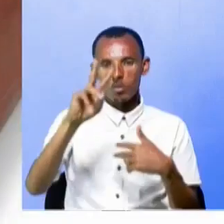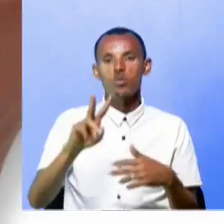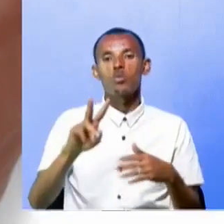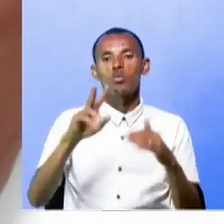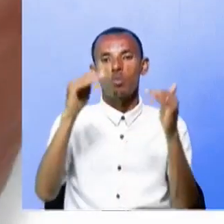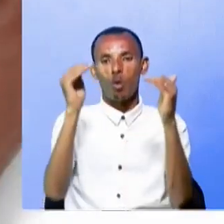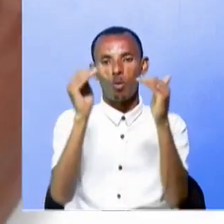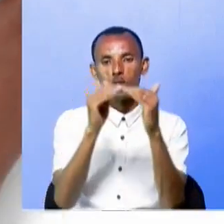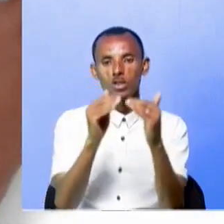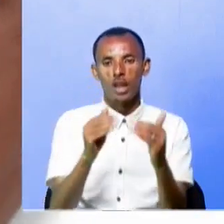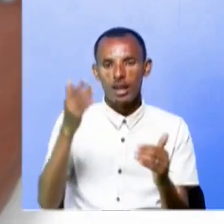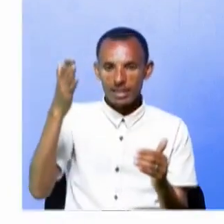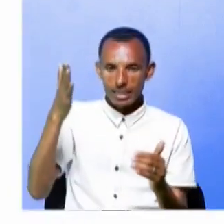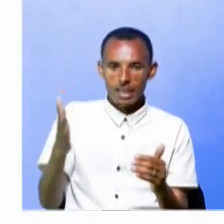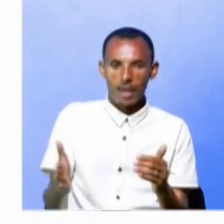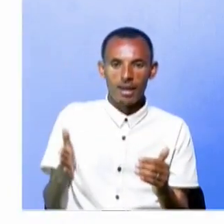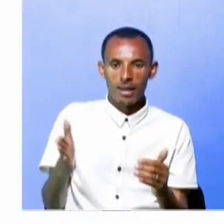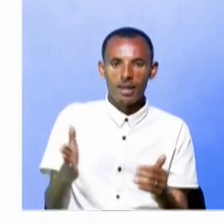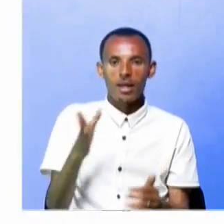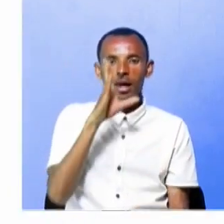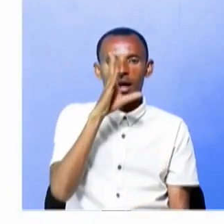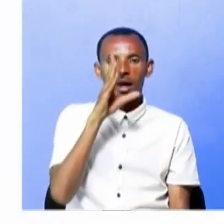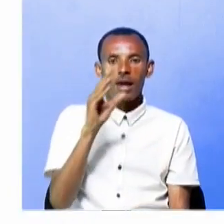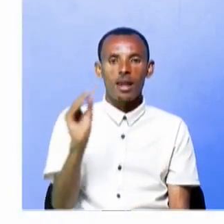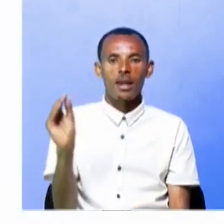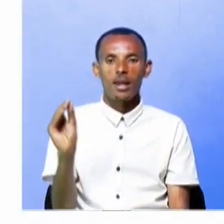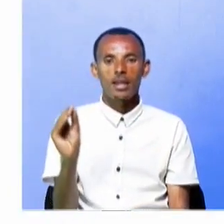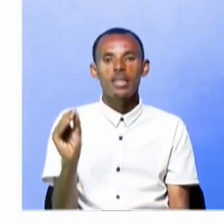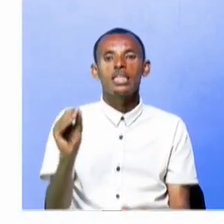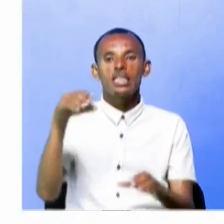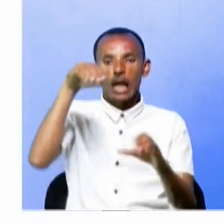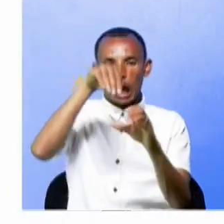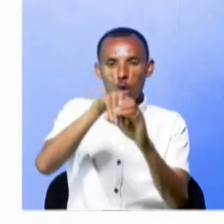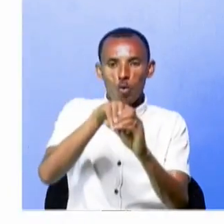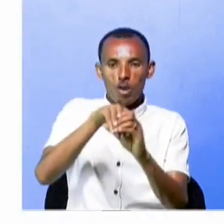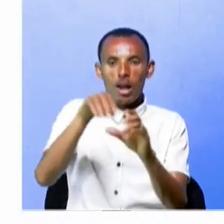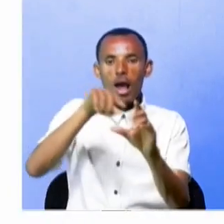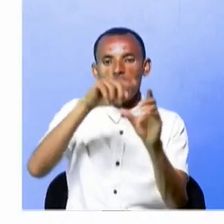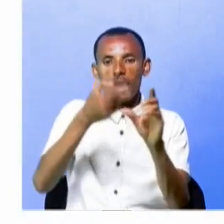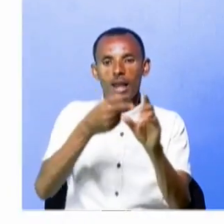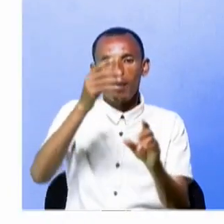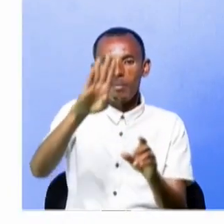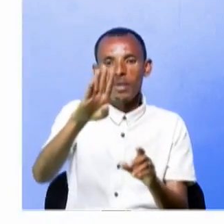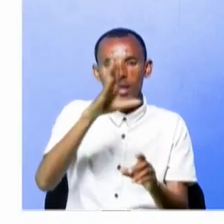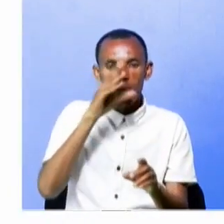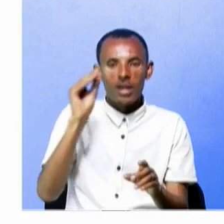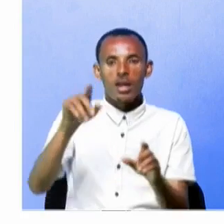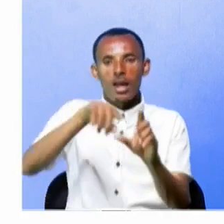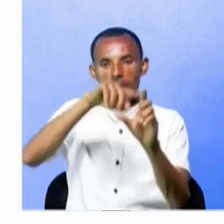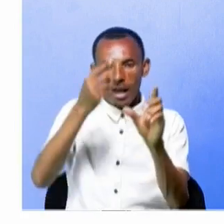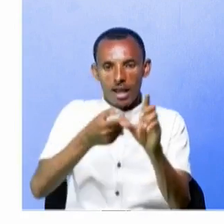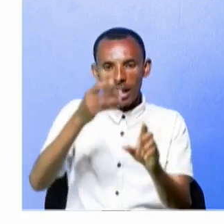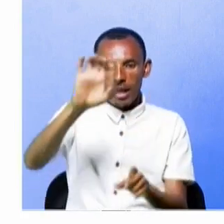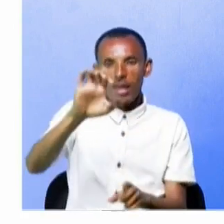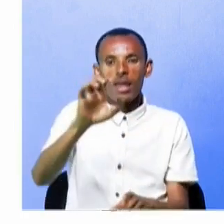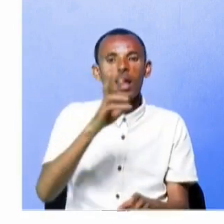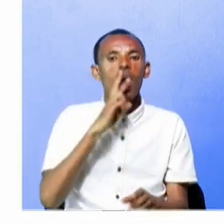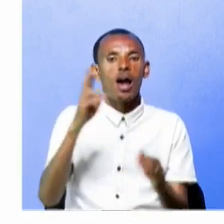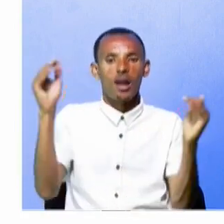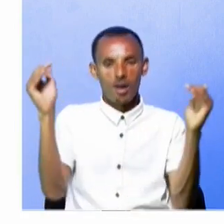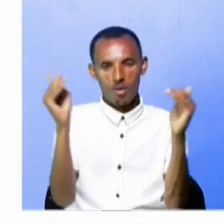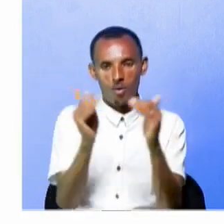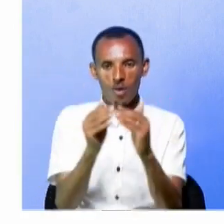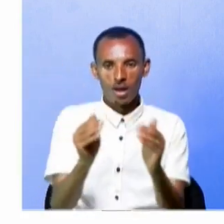proportional sides, and the included angle B and angle E are